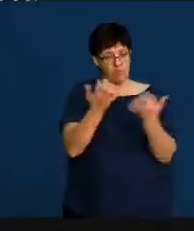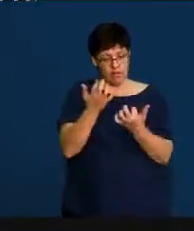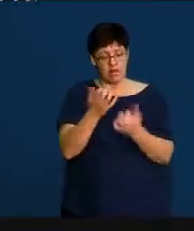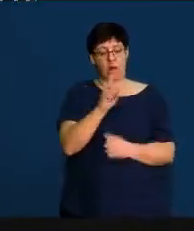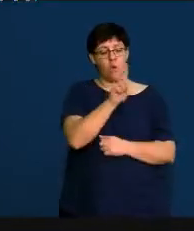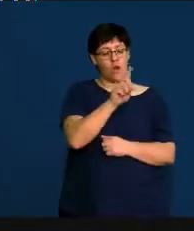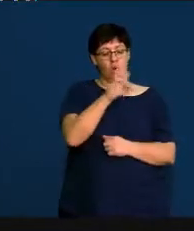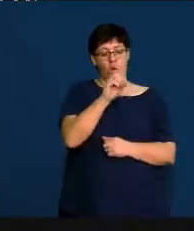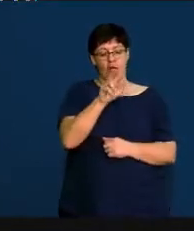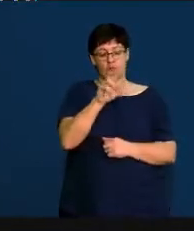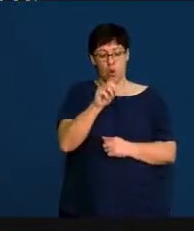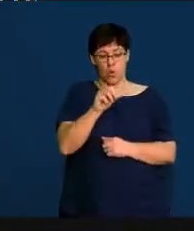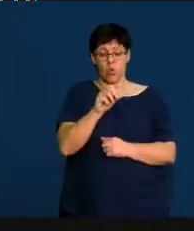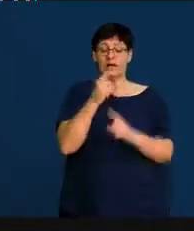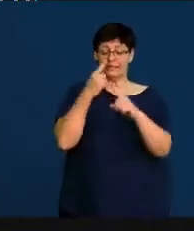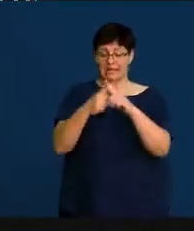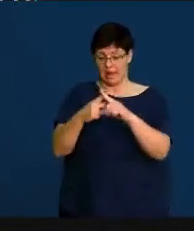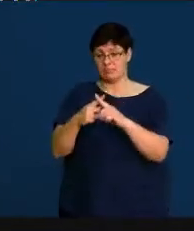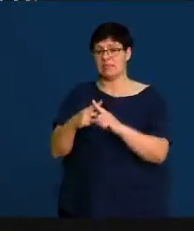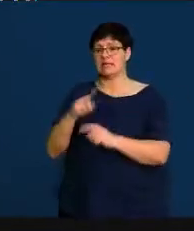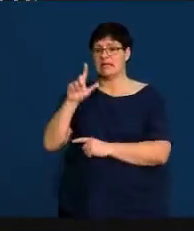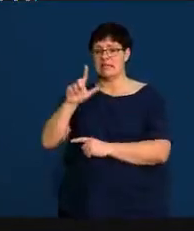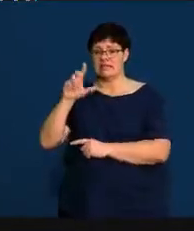length times breadth and I get an answer of